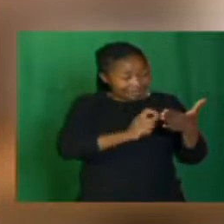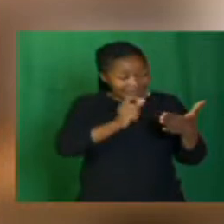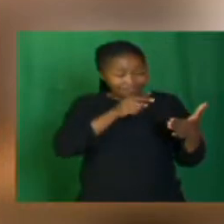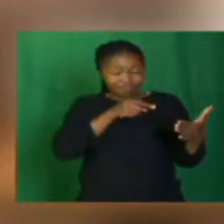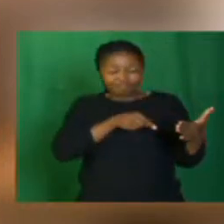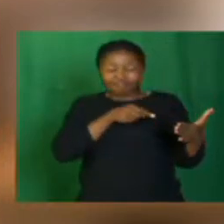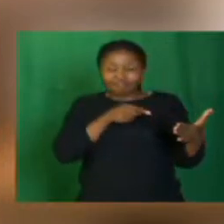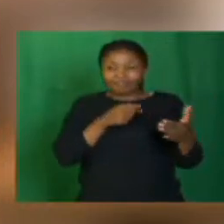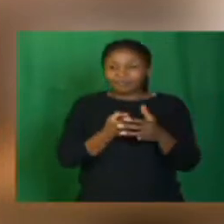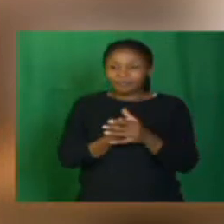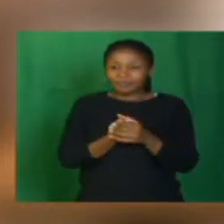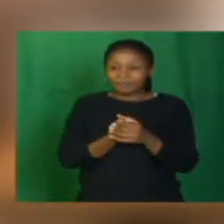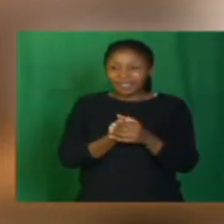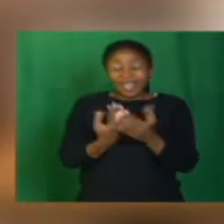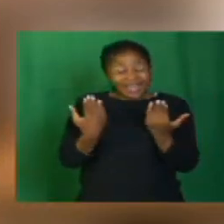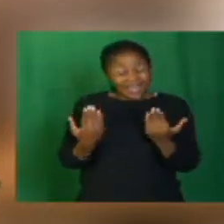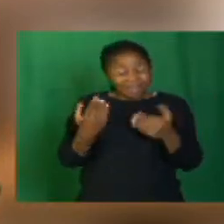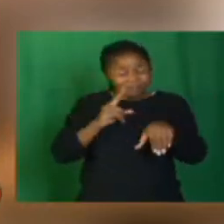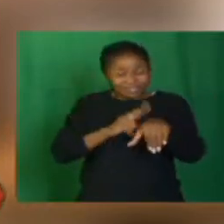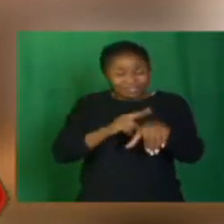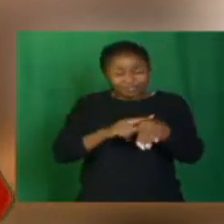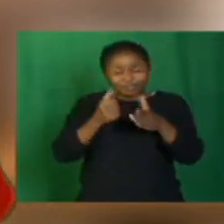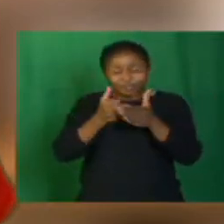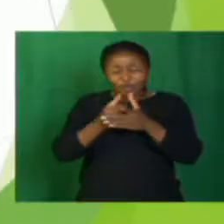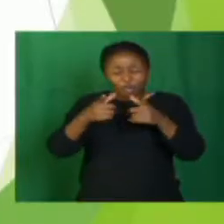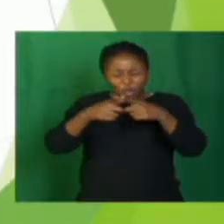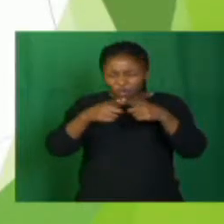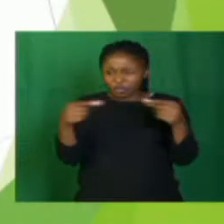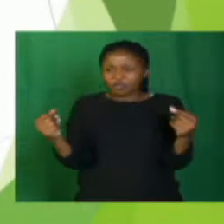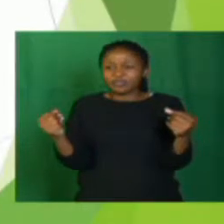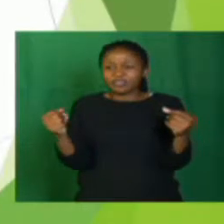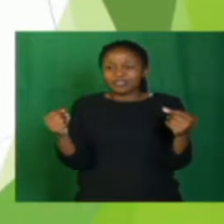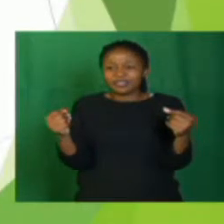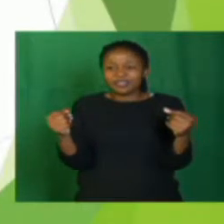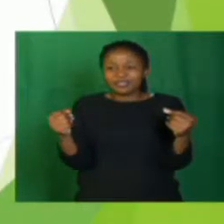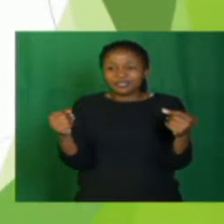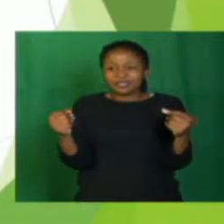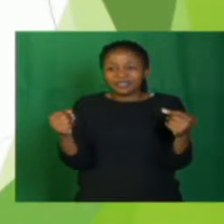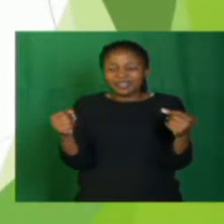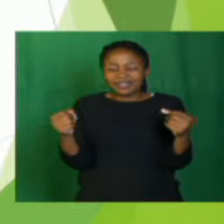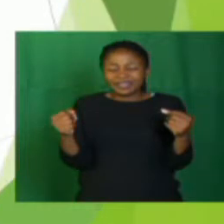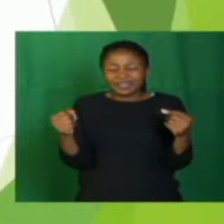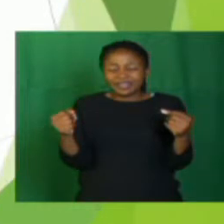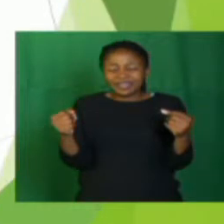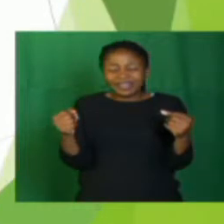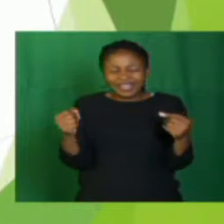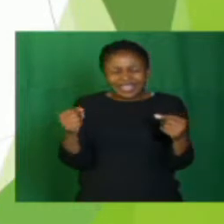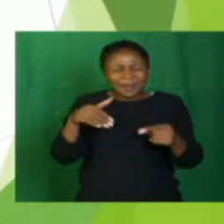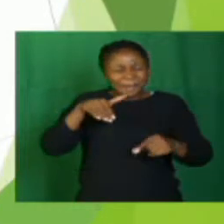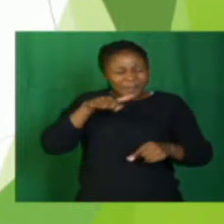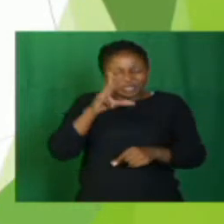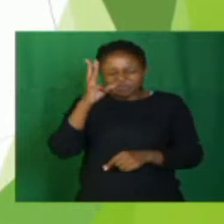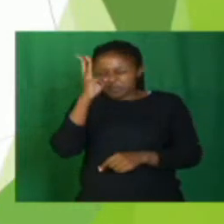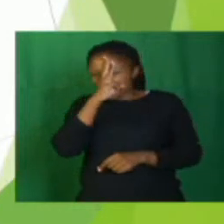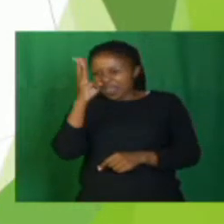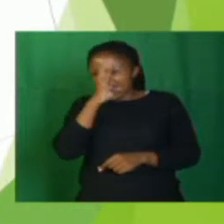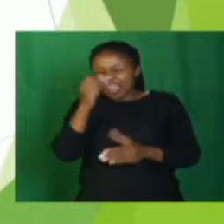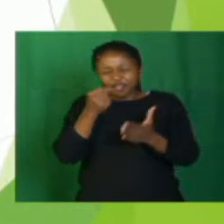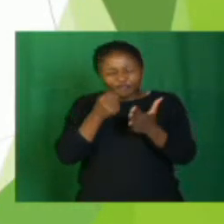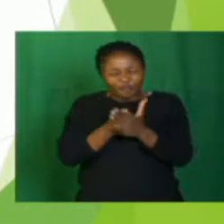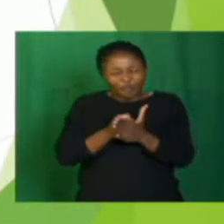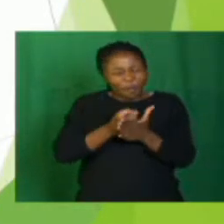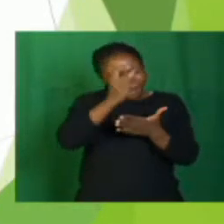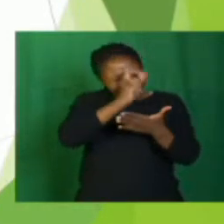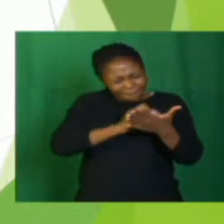conclusion, please, my dear learners, give a careful and measured what? A